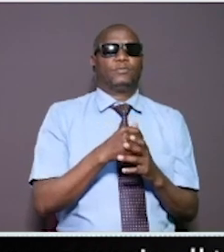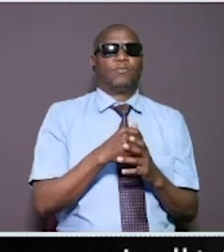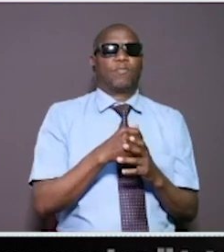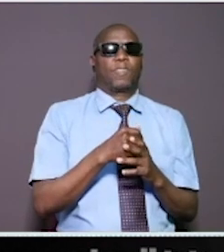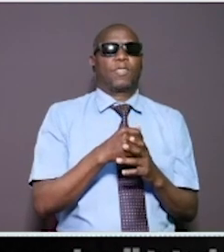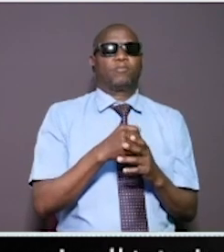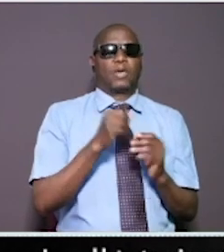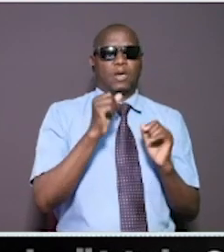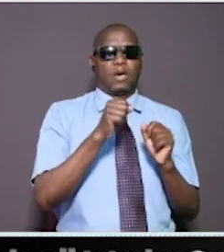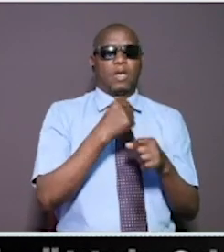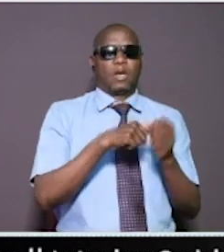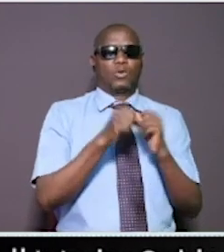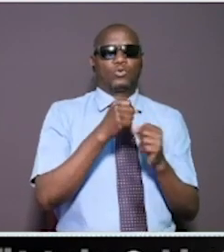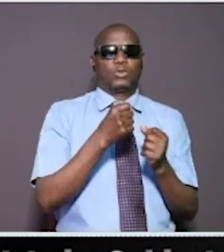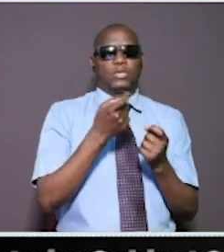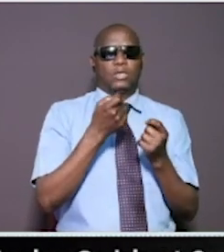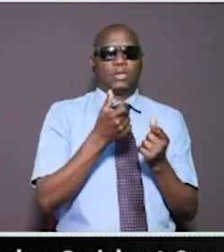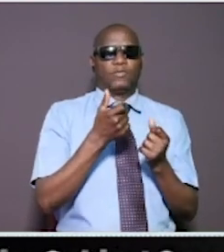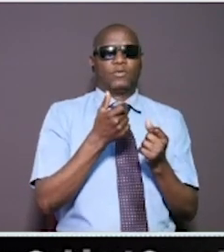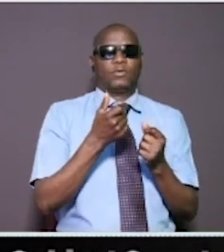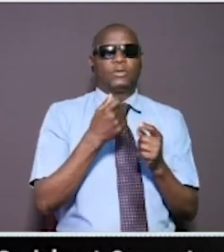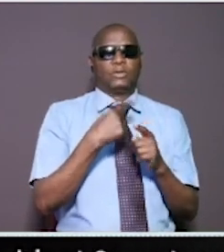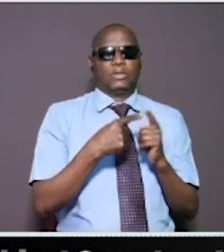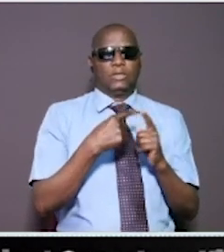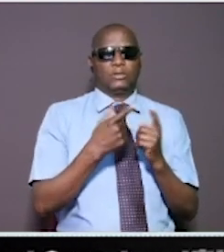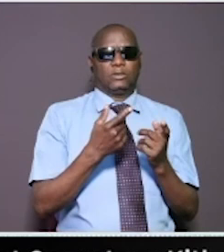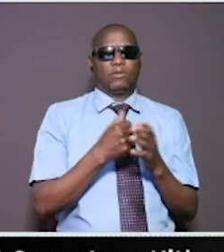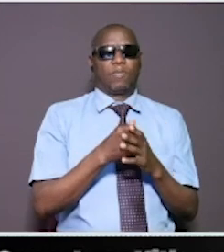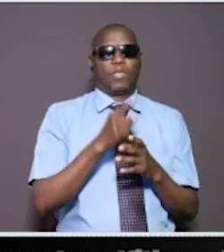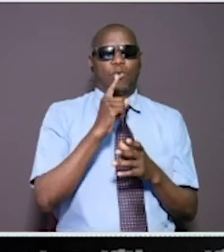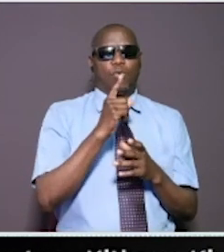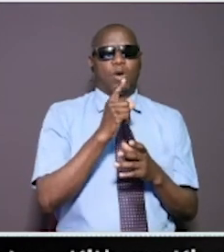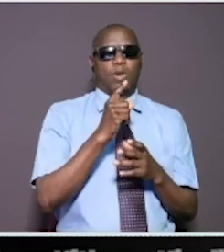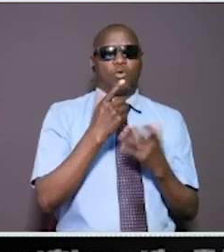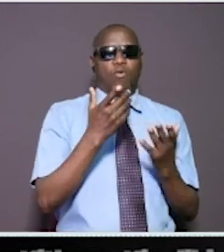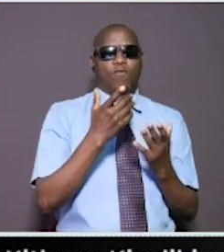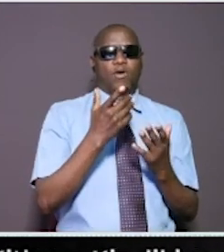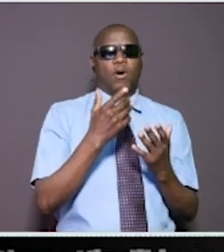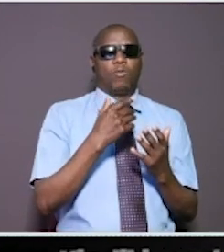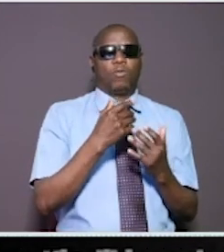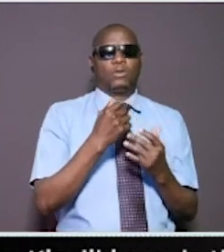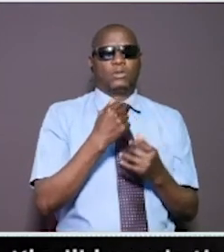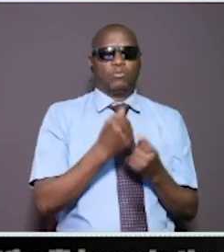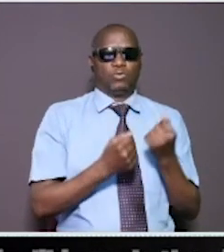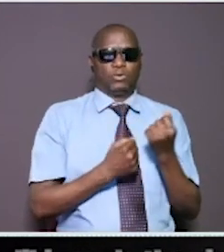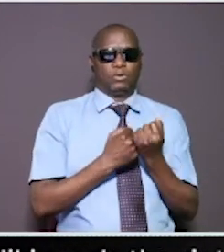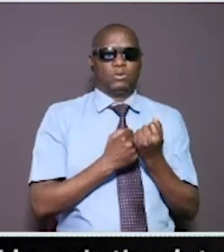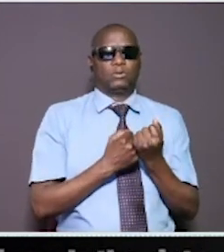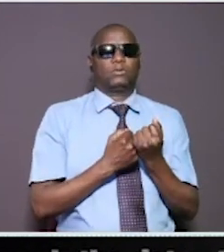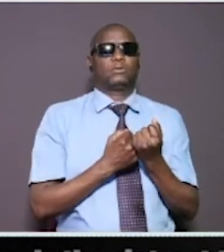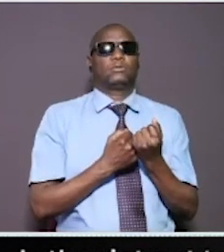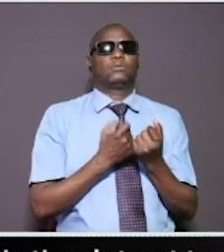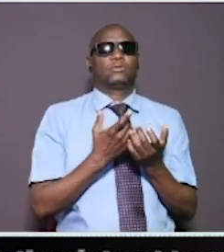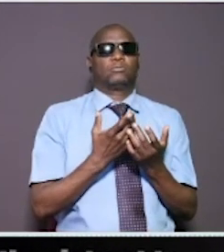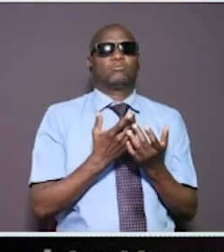few years, if God will. And this is one of our support and commitment for the environment in